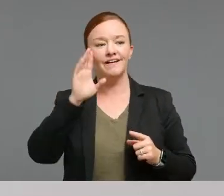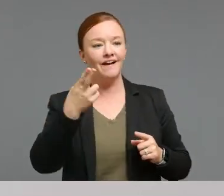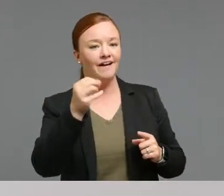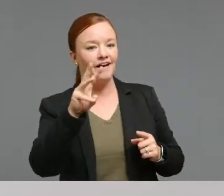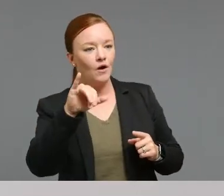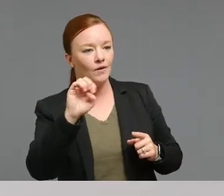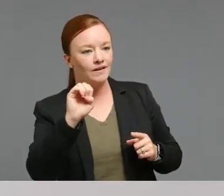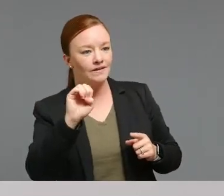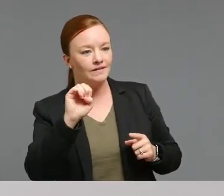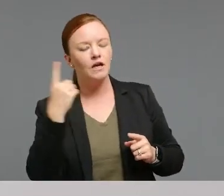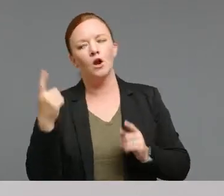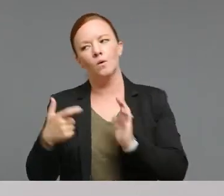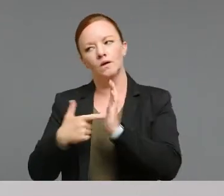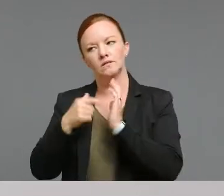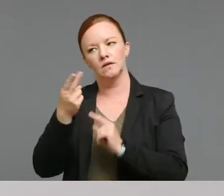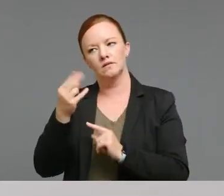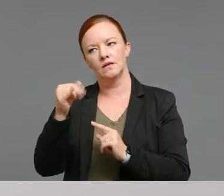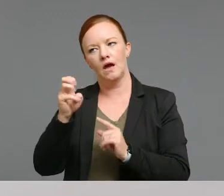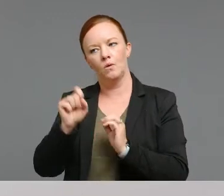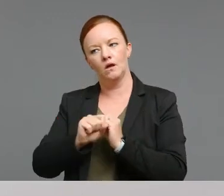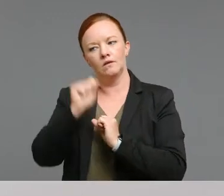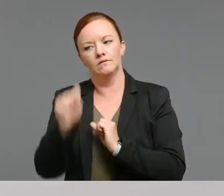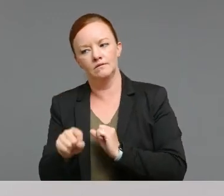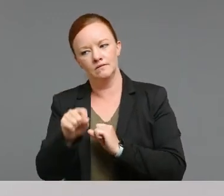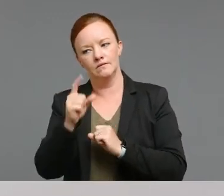It takes Howie a minute.